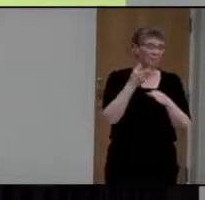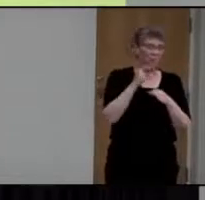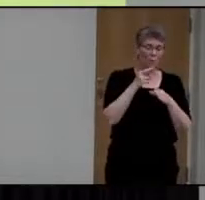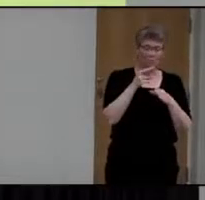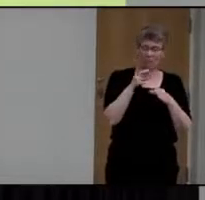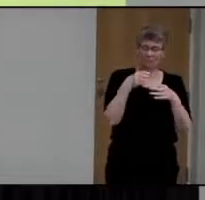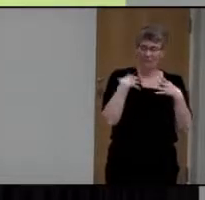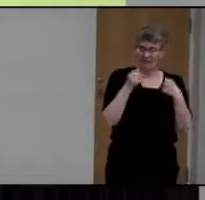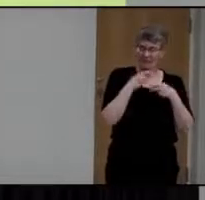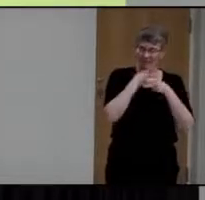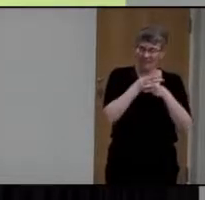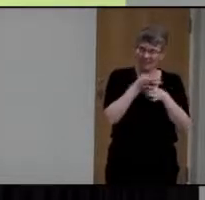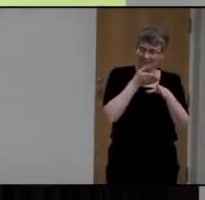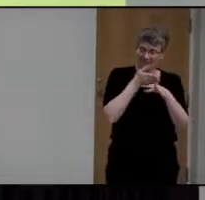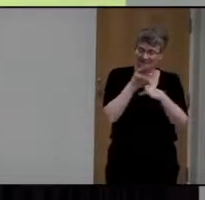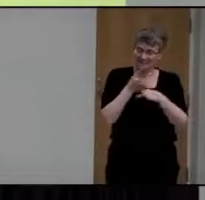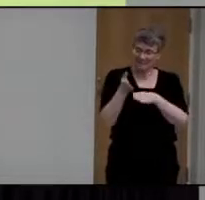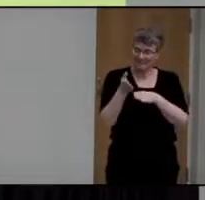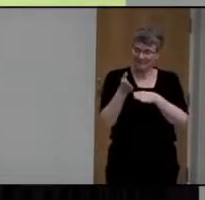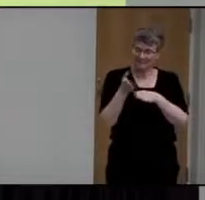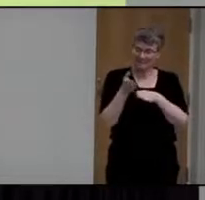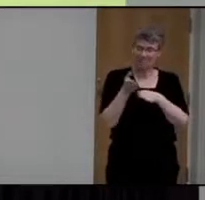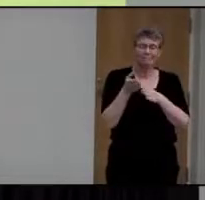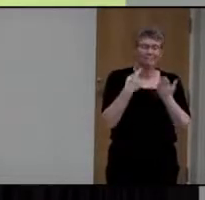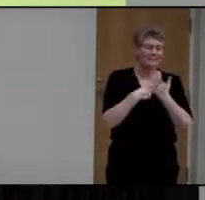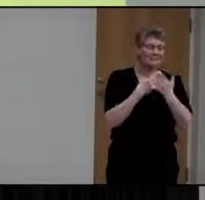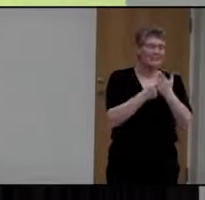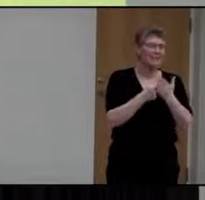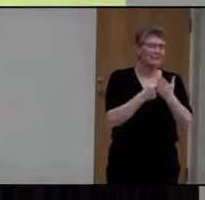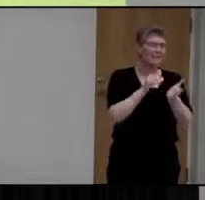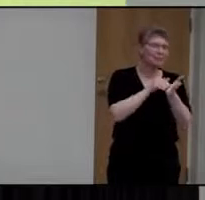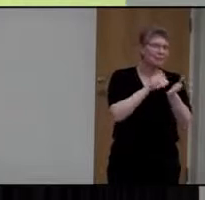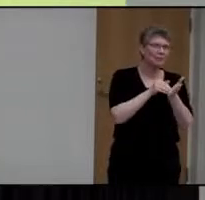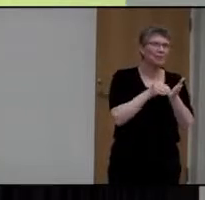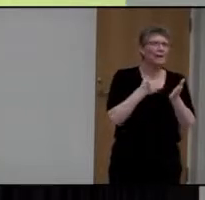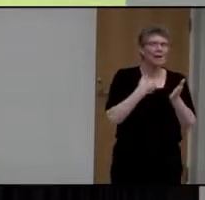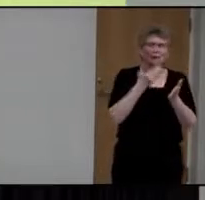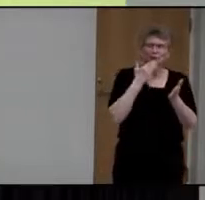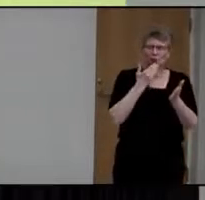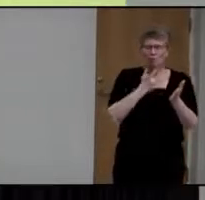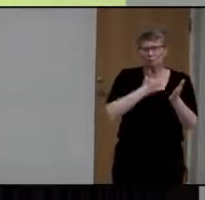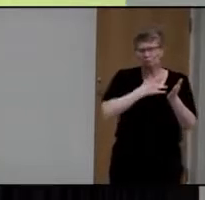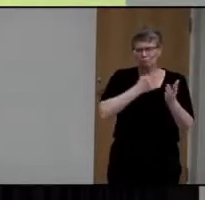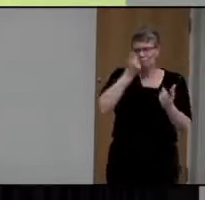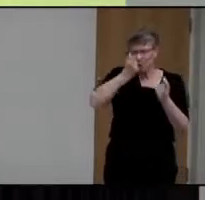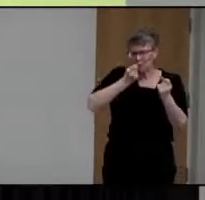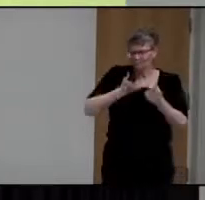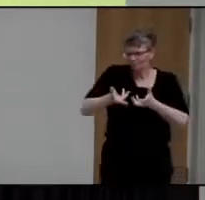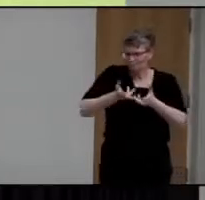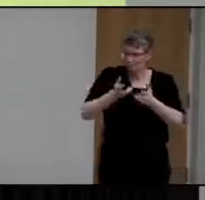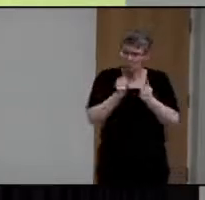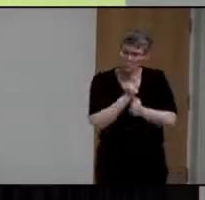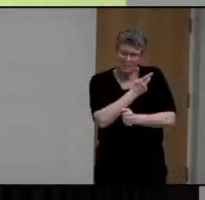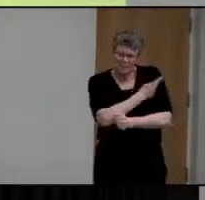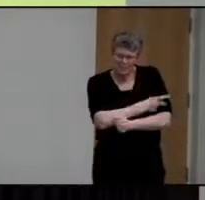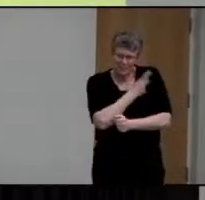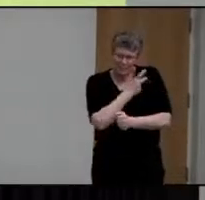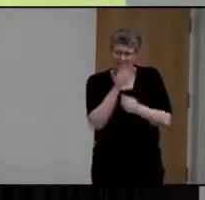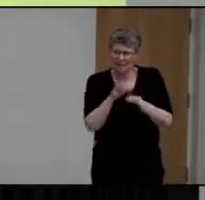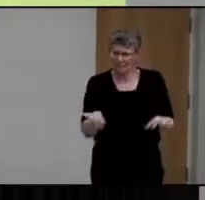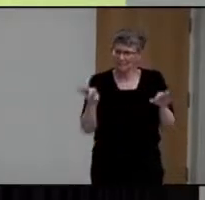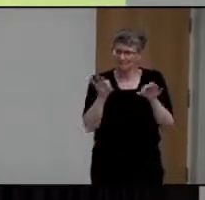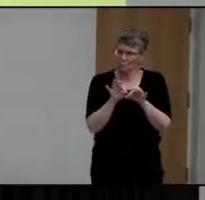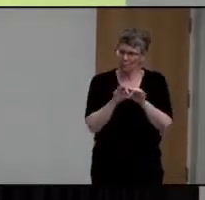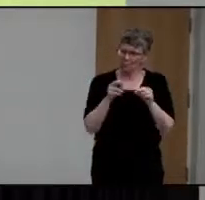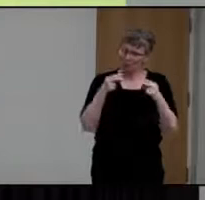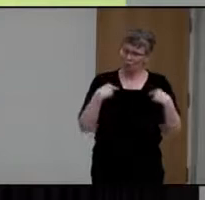about a clinician's bedside manner. We talk about the qualities or the empathy we expect or need from a doctor. But